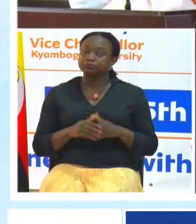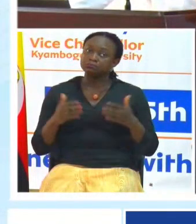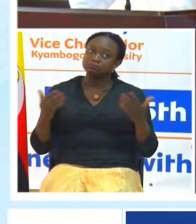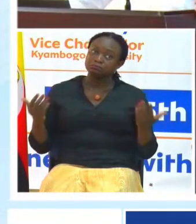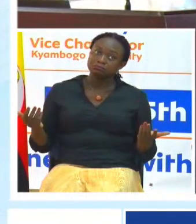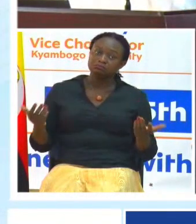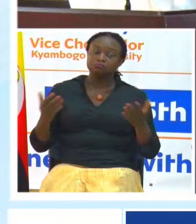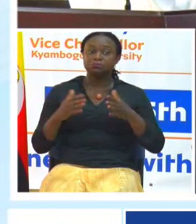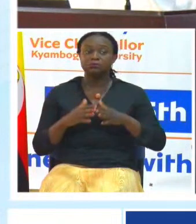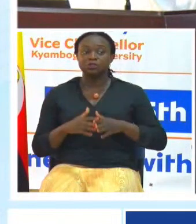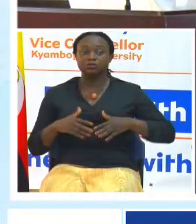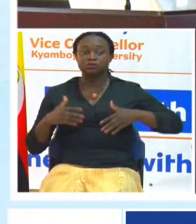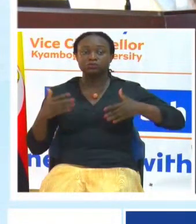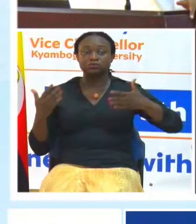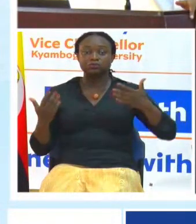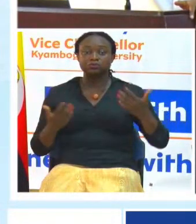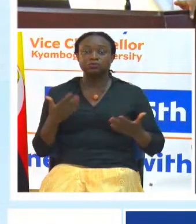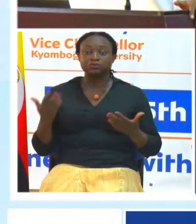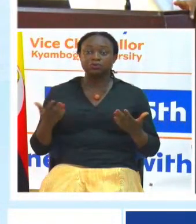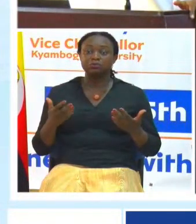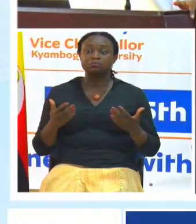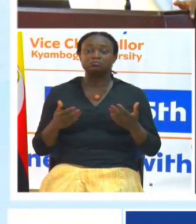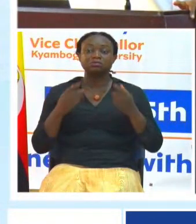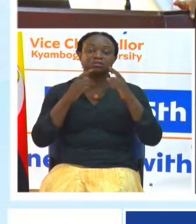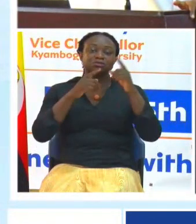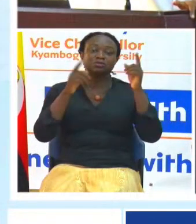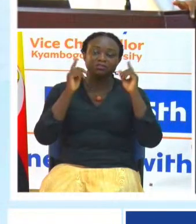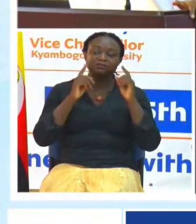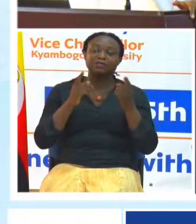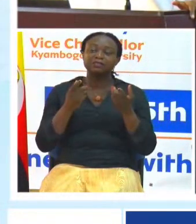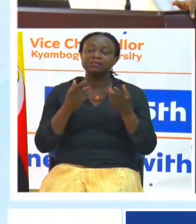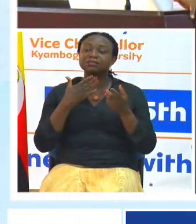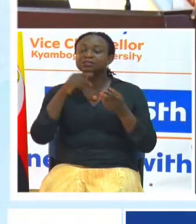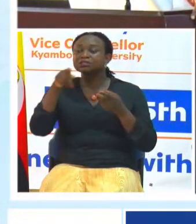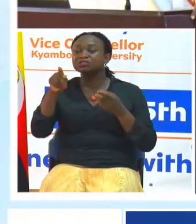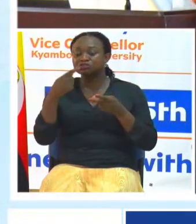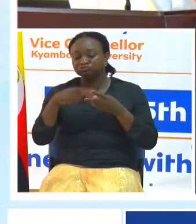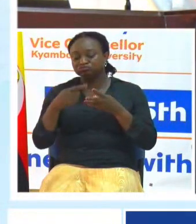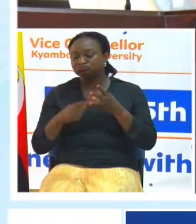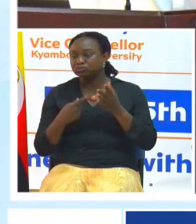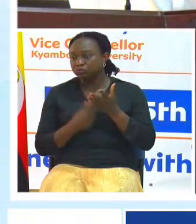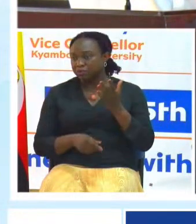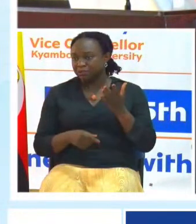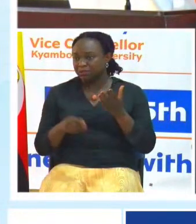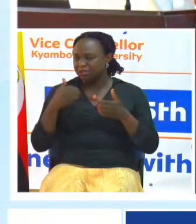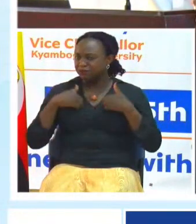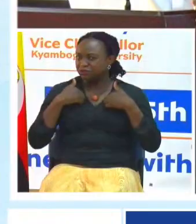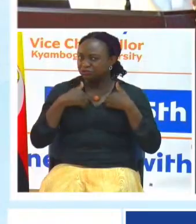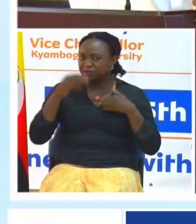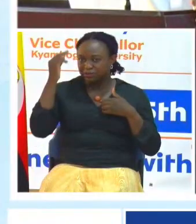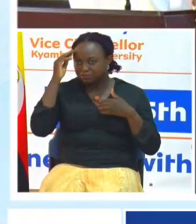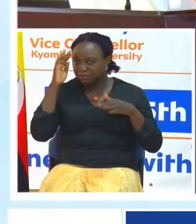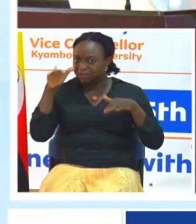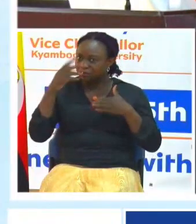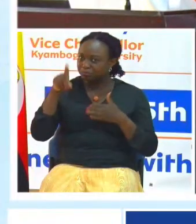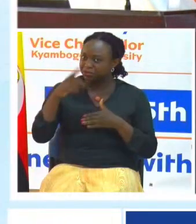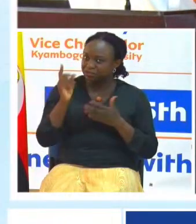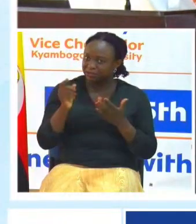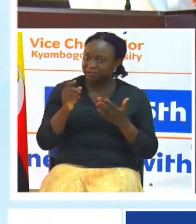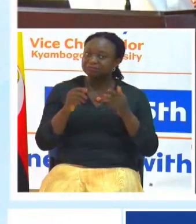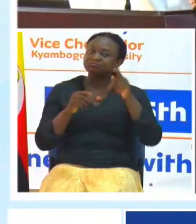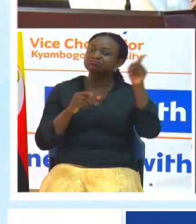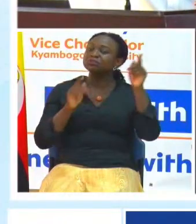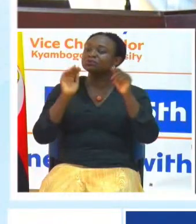So, what would they actually require you as a prospective graduate student who wishes to do either master's or PhD in the United States? Number